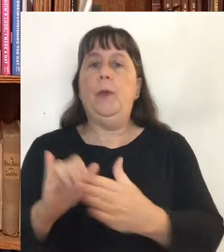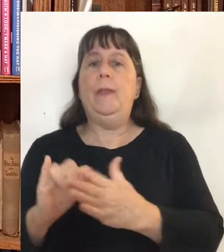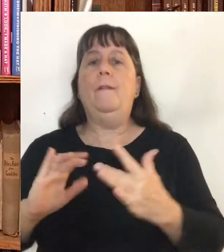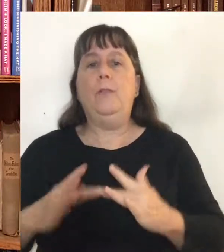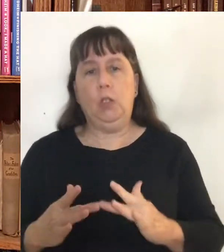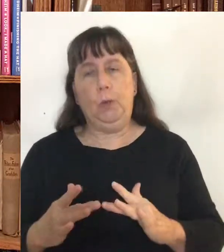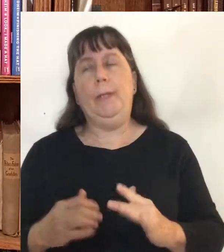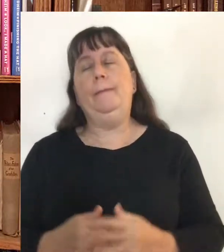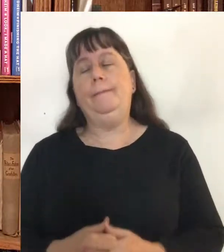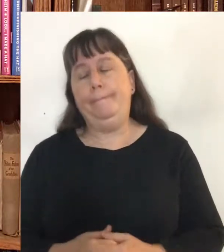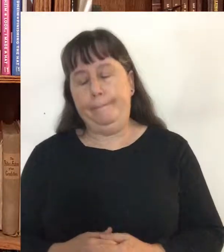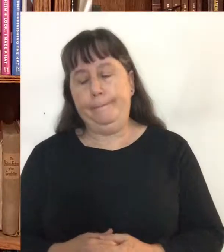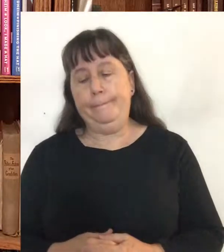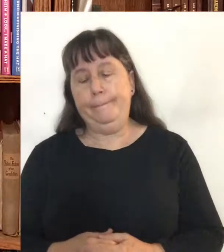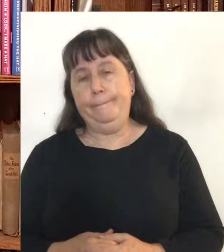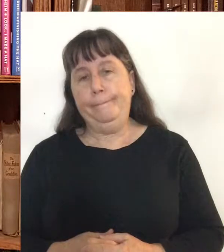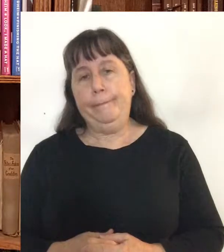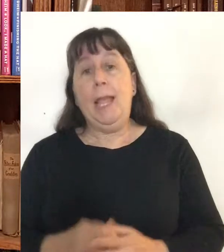virtually.